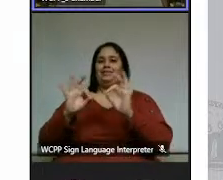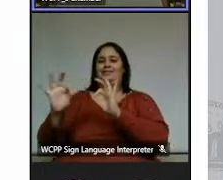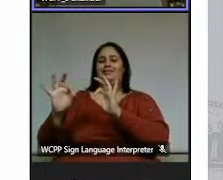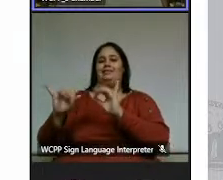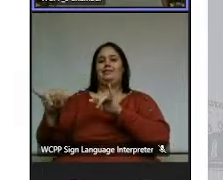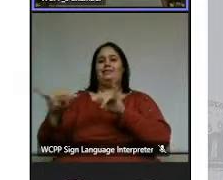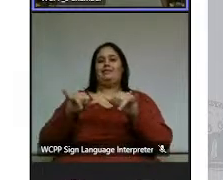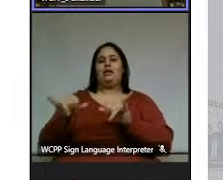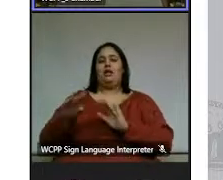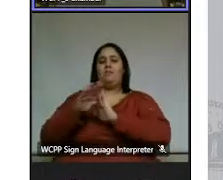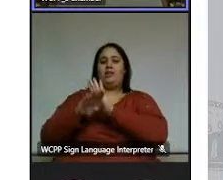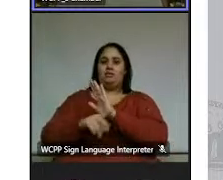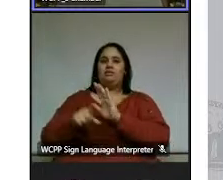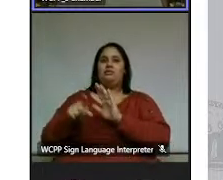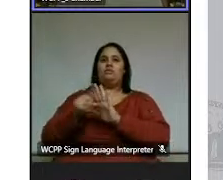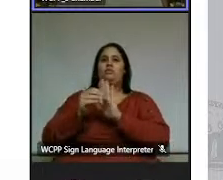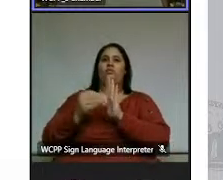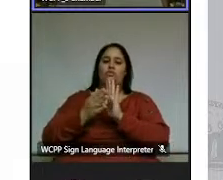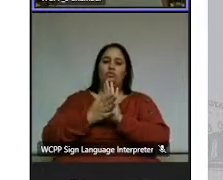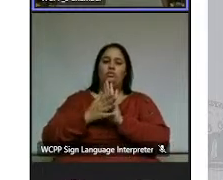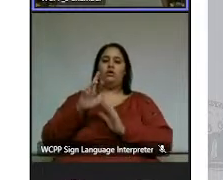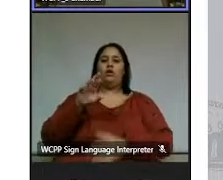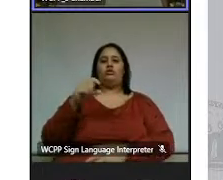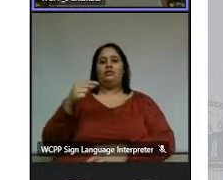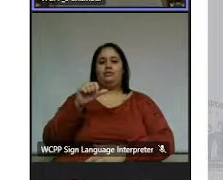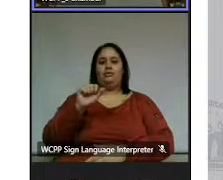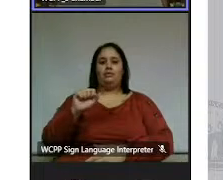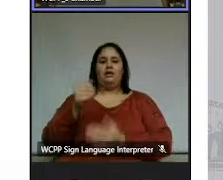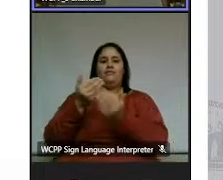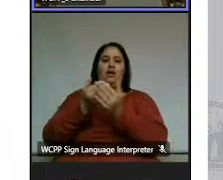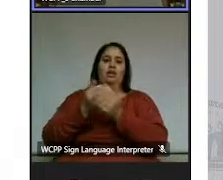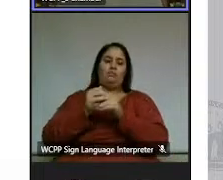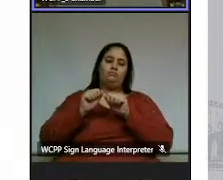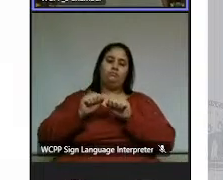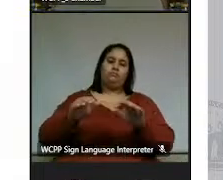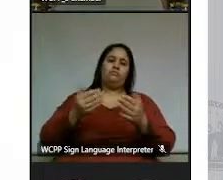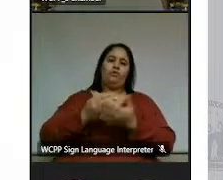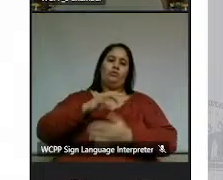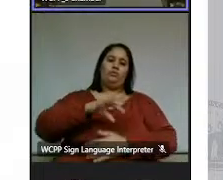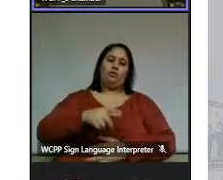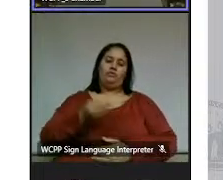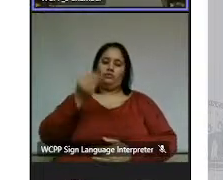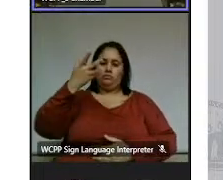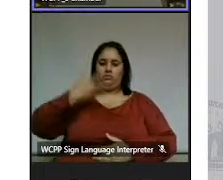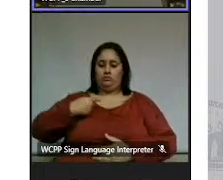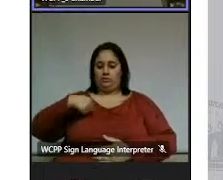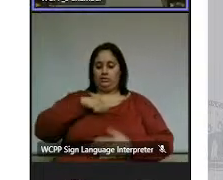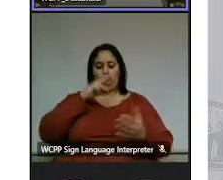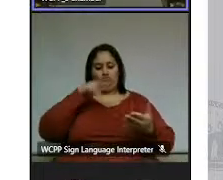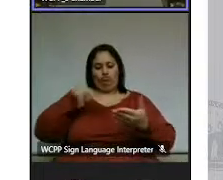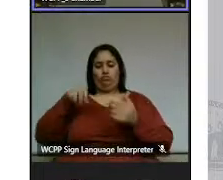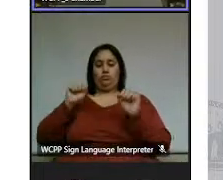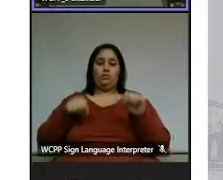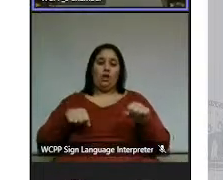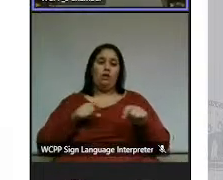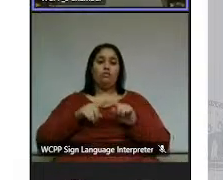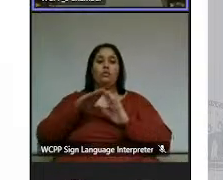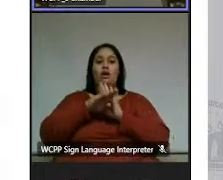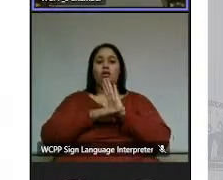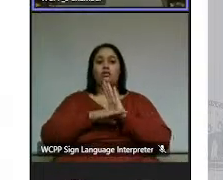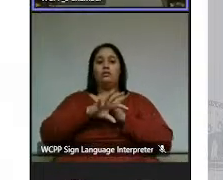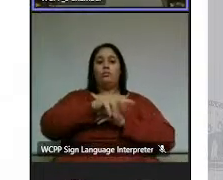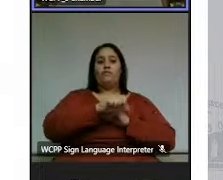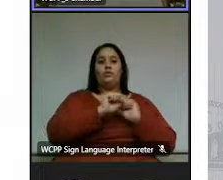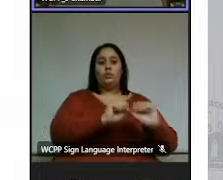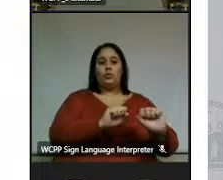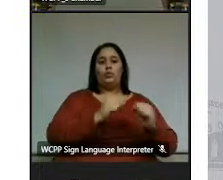associated data for RJSs and make that available to province. the list of provincial infrastructure and list of